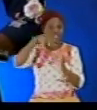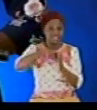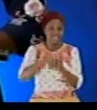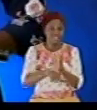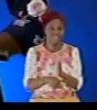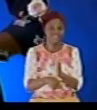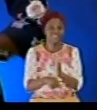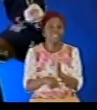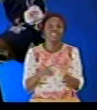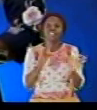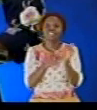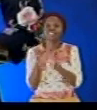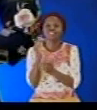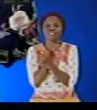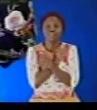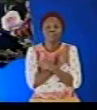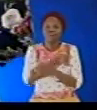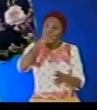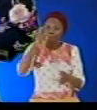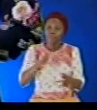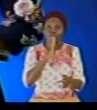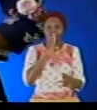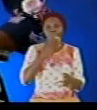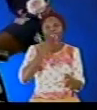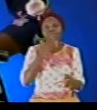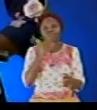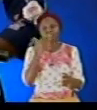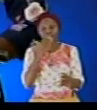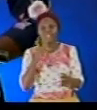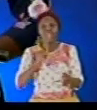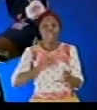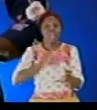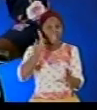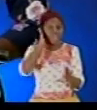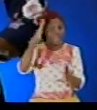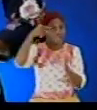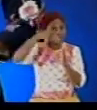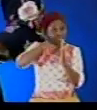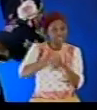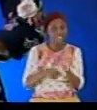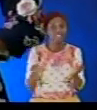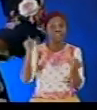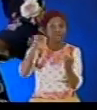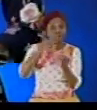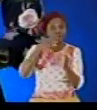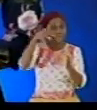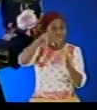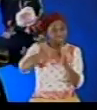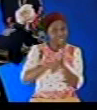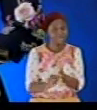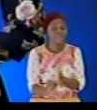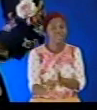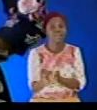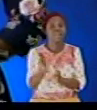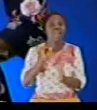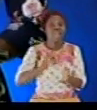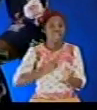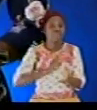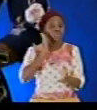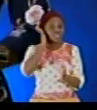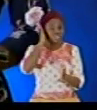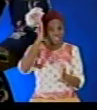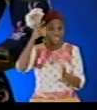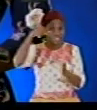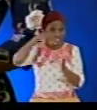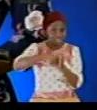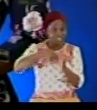Jesus' word must be sweeter. How we dig a little deeper, deeper yet. I must